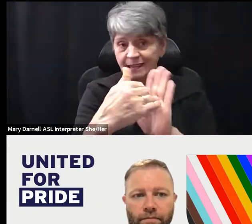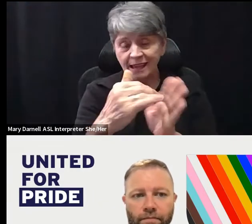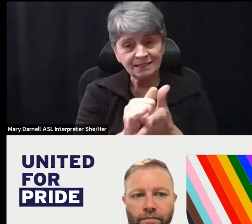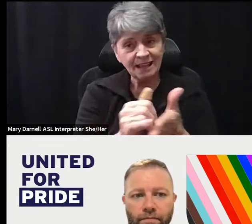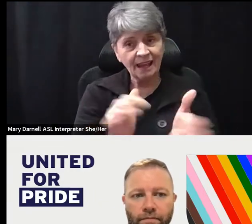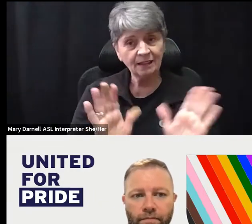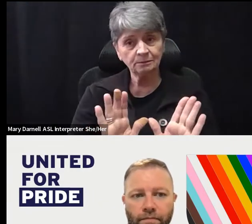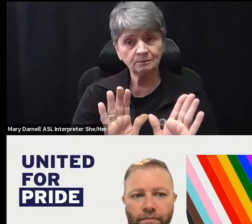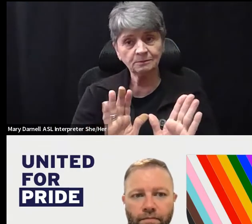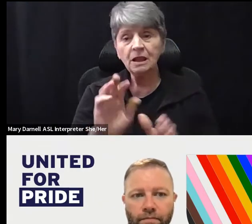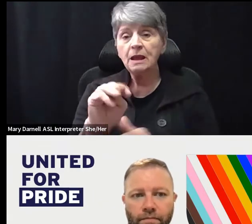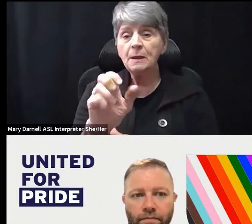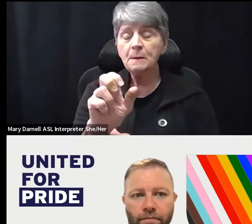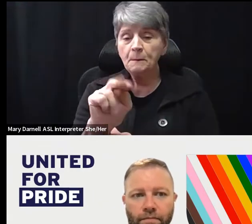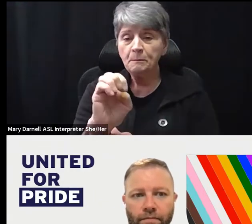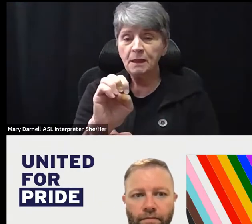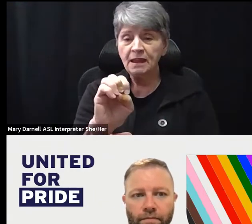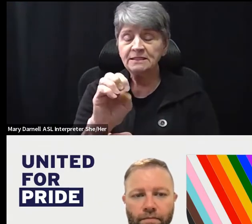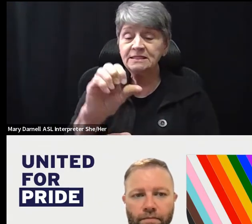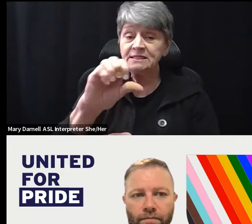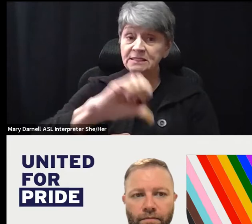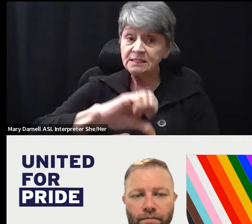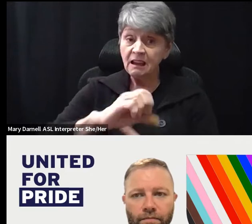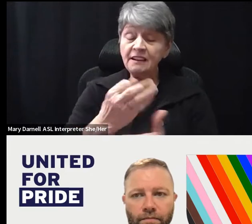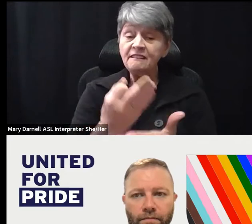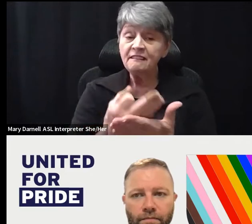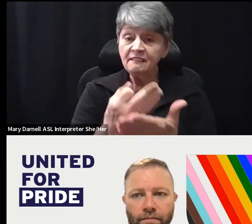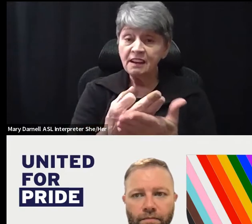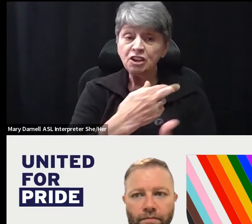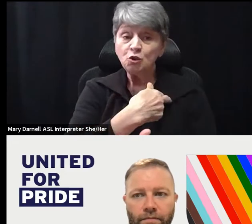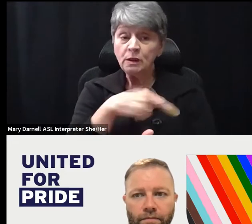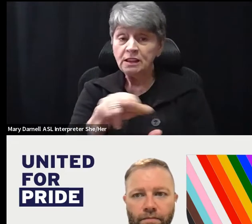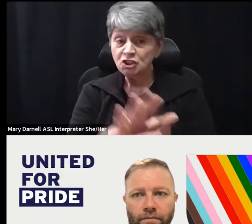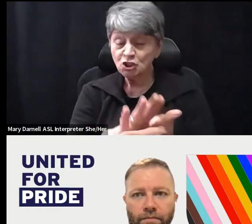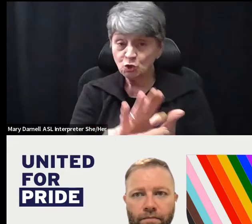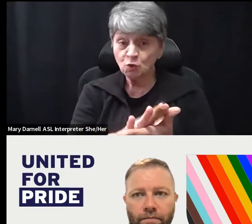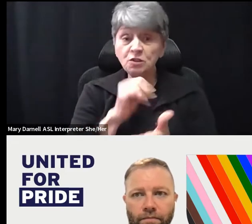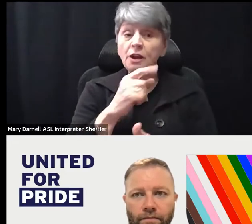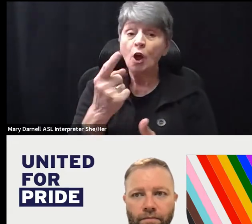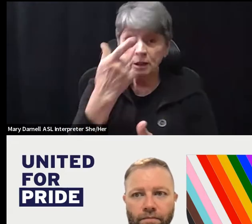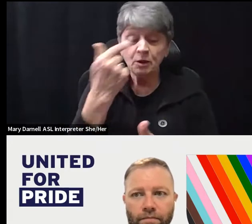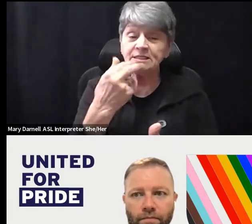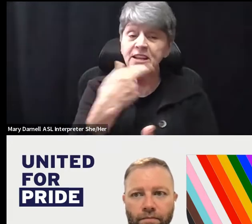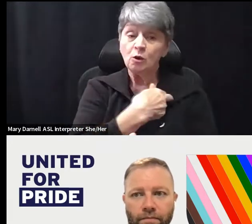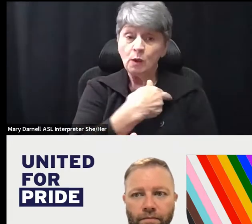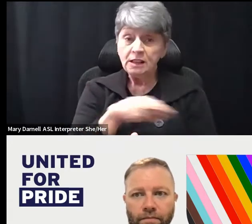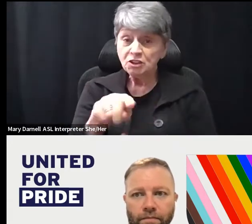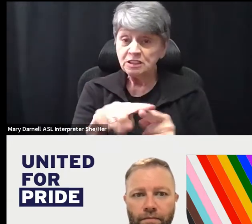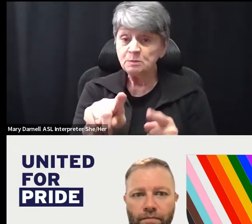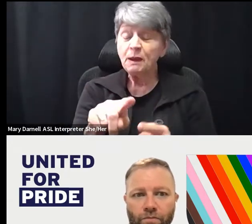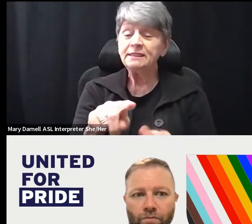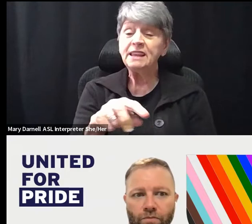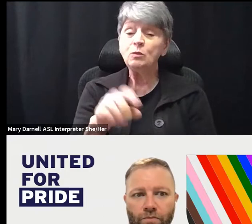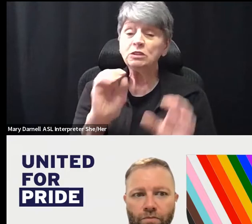Maine denied tuition money to religious schools, not simply because they're religious, but because they'll use it to promote religious education and views, which we argued violates